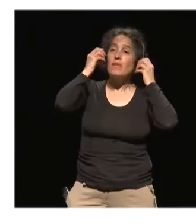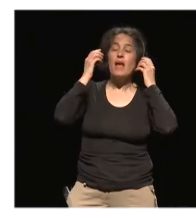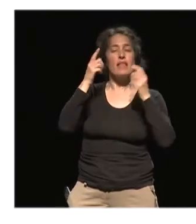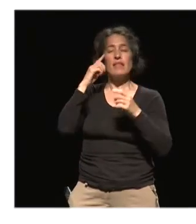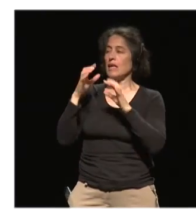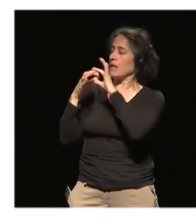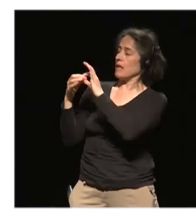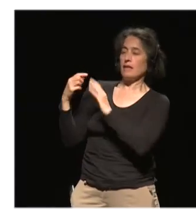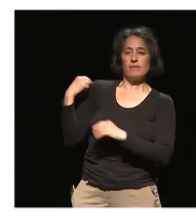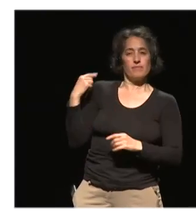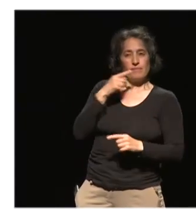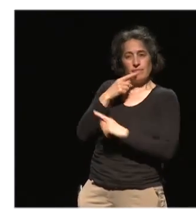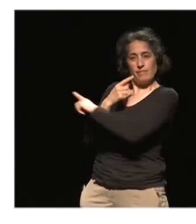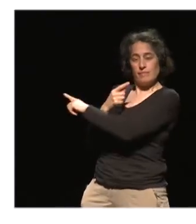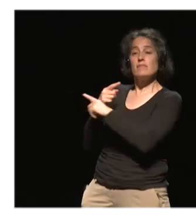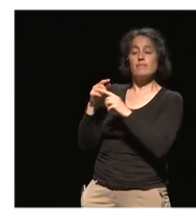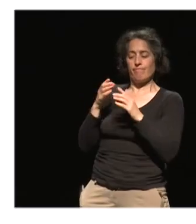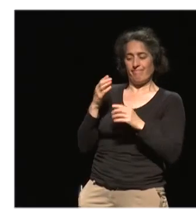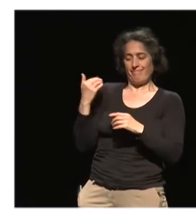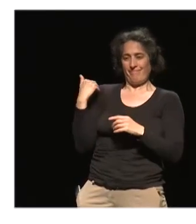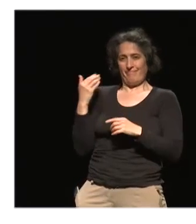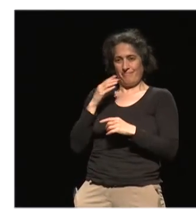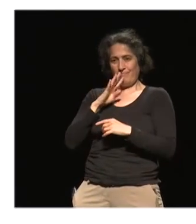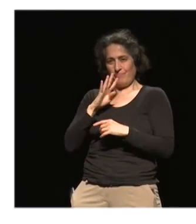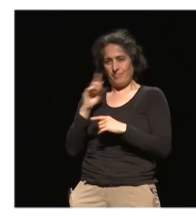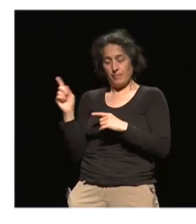that. Obviously,